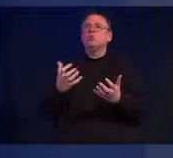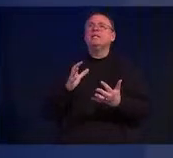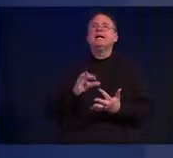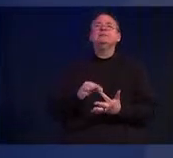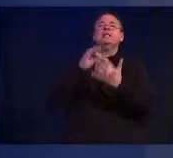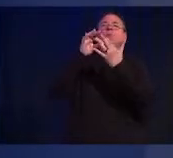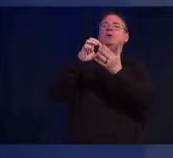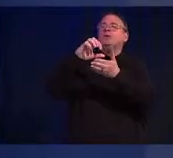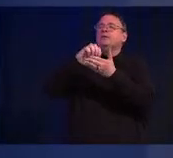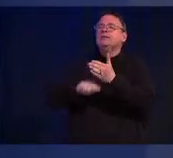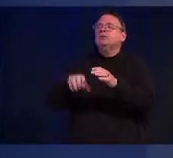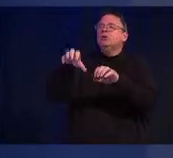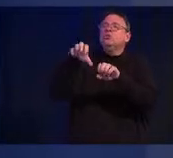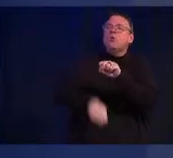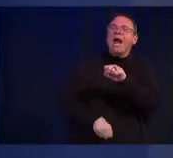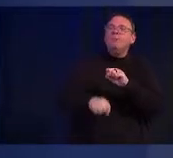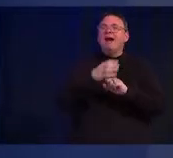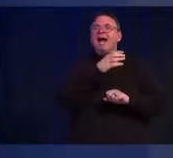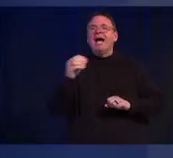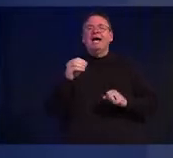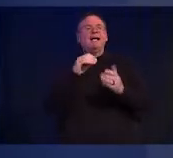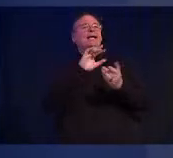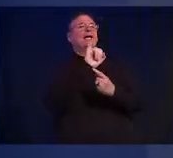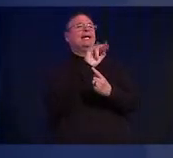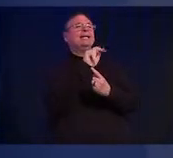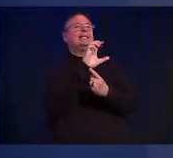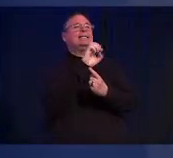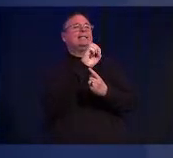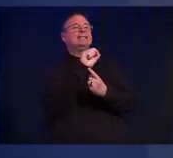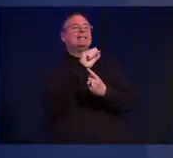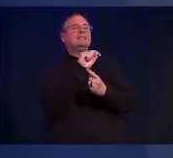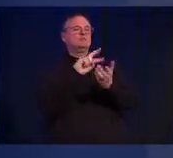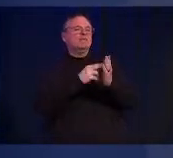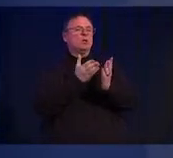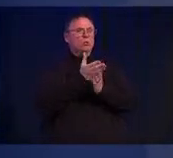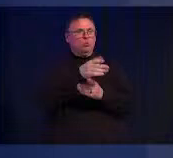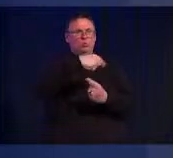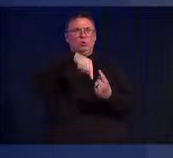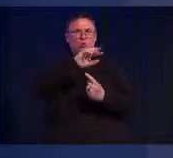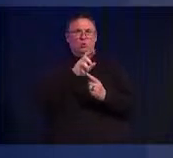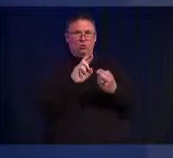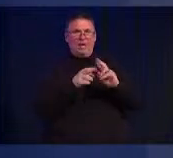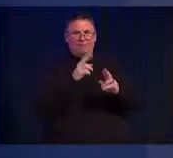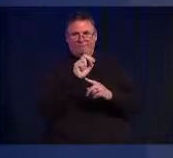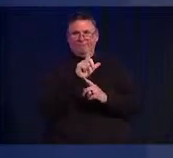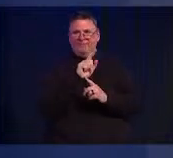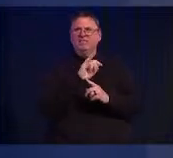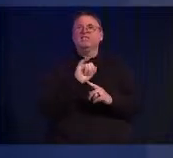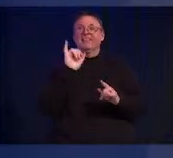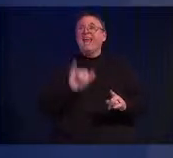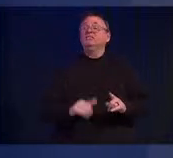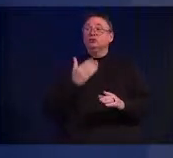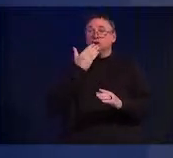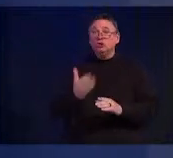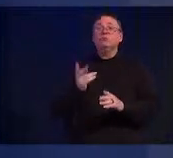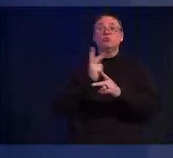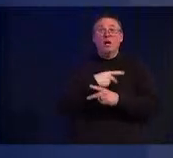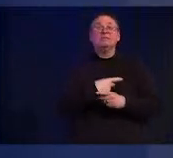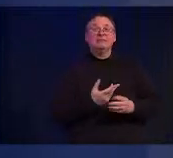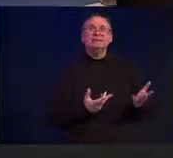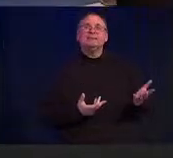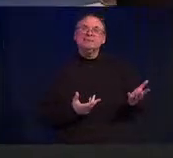And Mr. Braun is now saying it's a good product. That should tell you everything we need to know about who would serve as a good